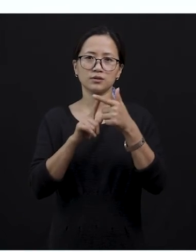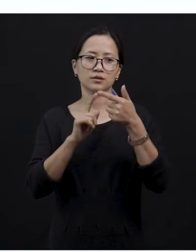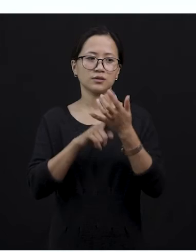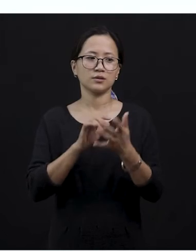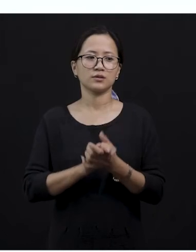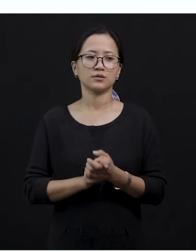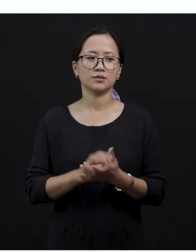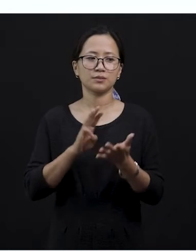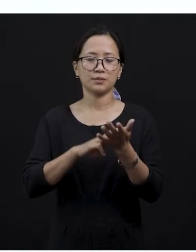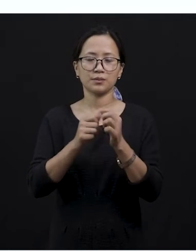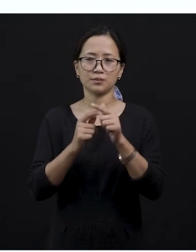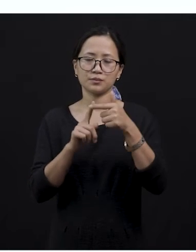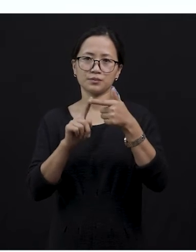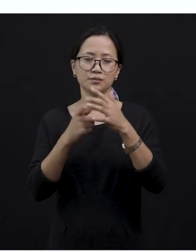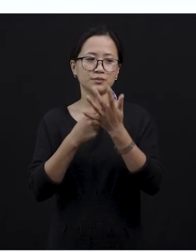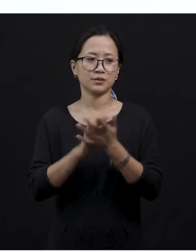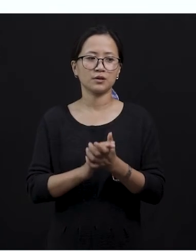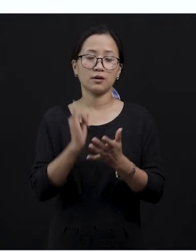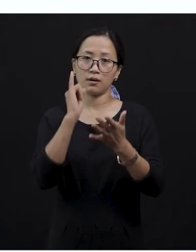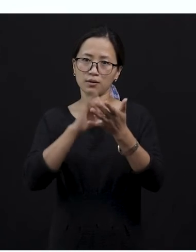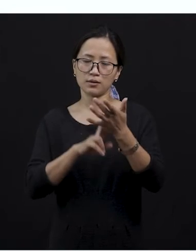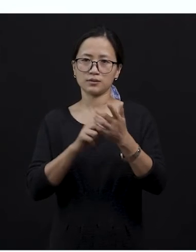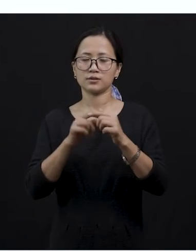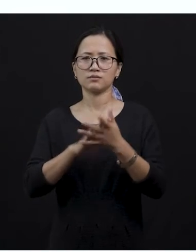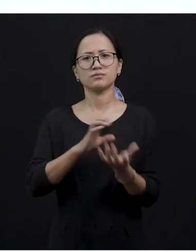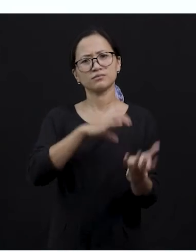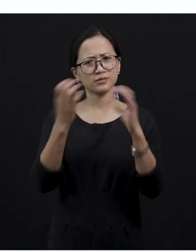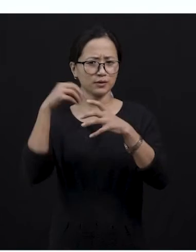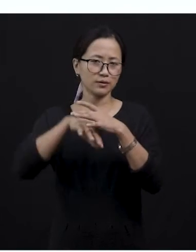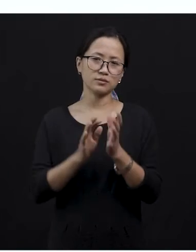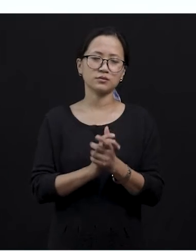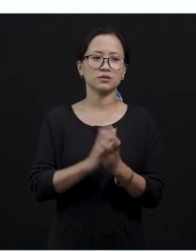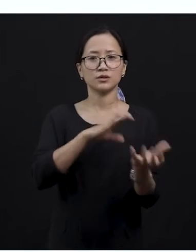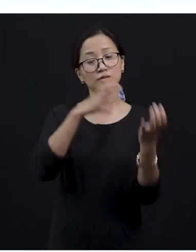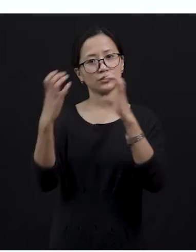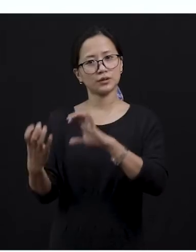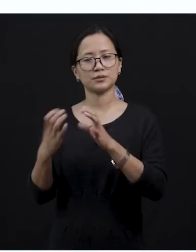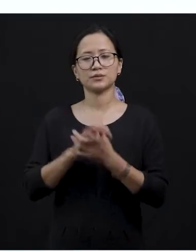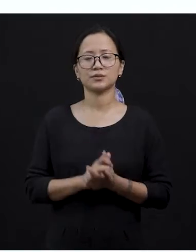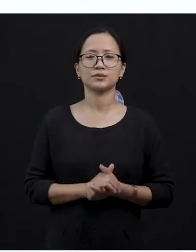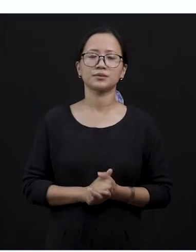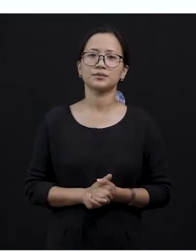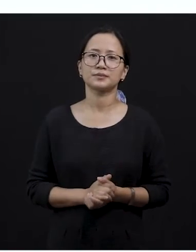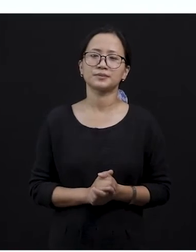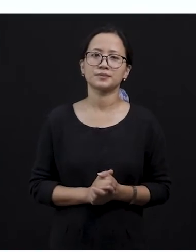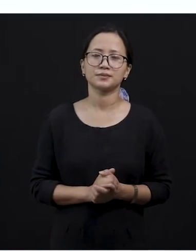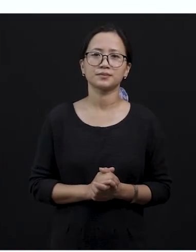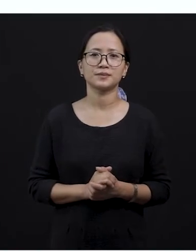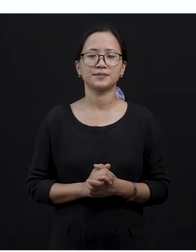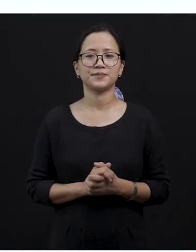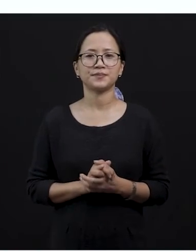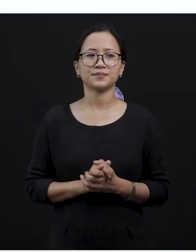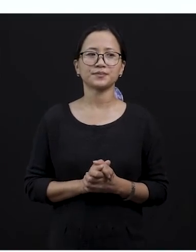interchangeable. See, like I said, they can all change back to, again, solid, liquid, or gas liquid, to